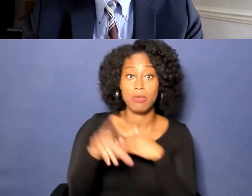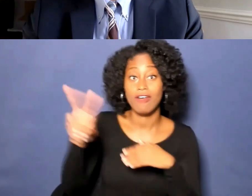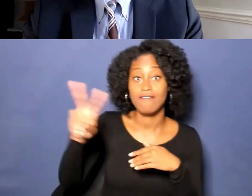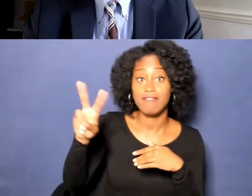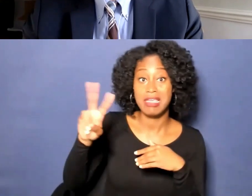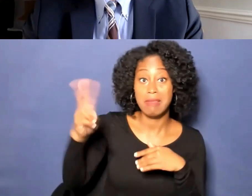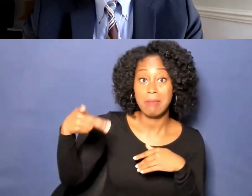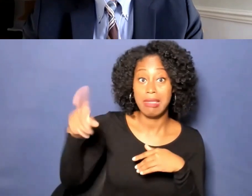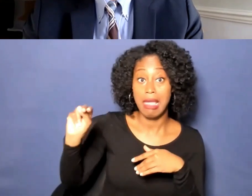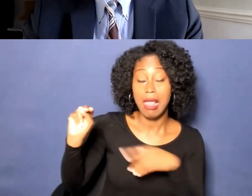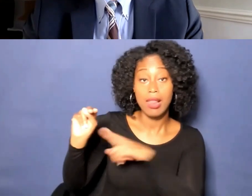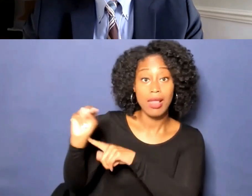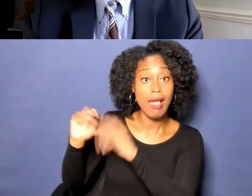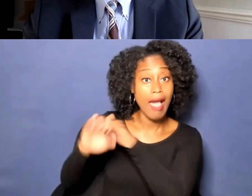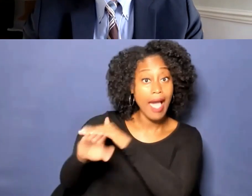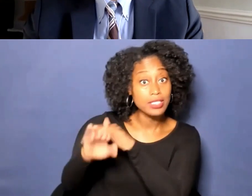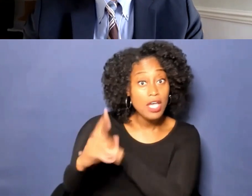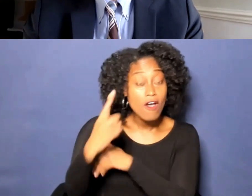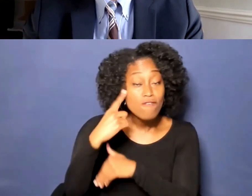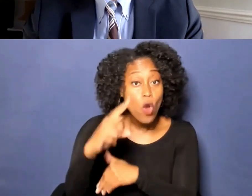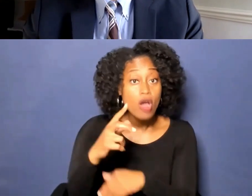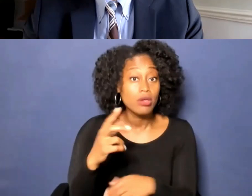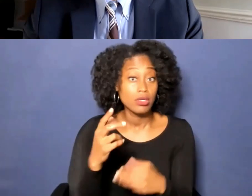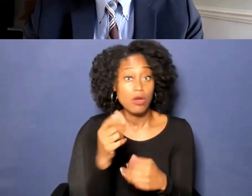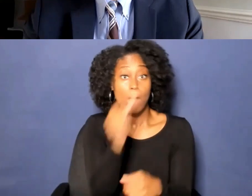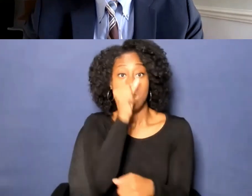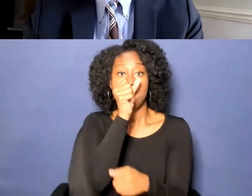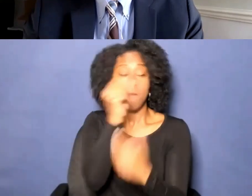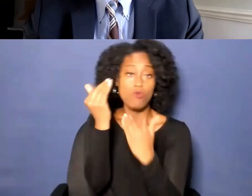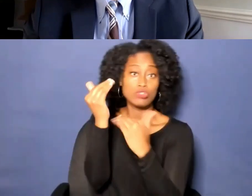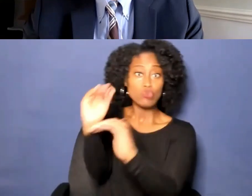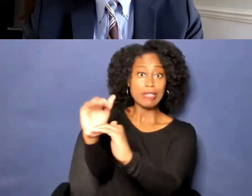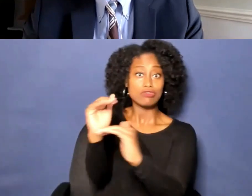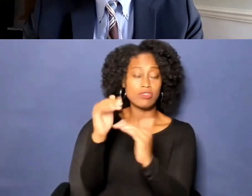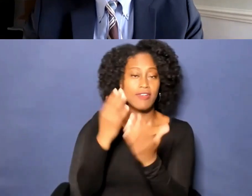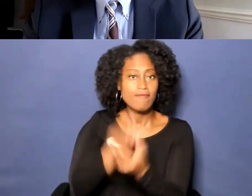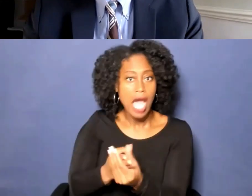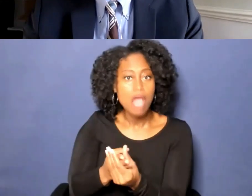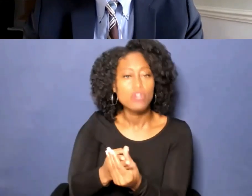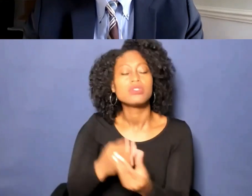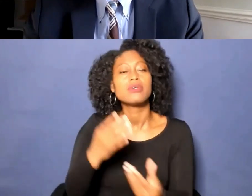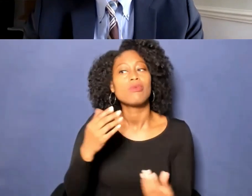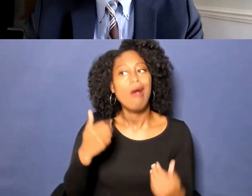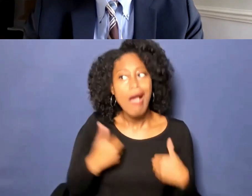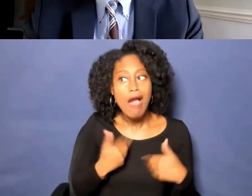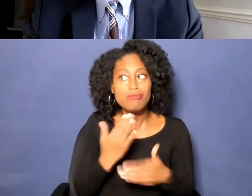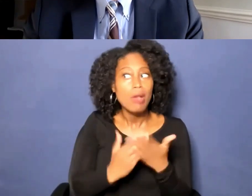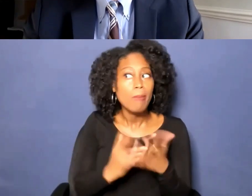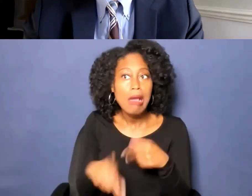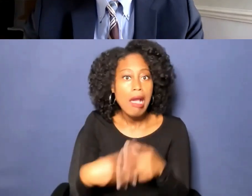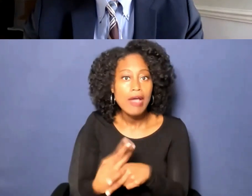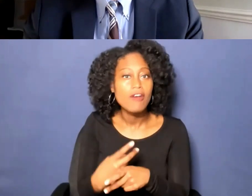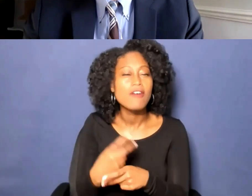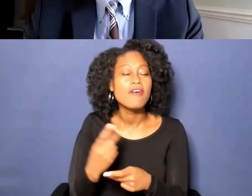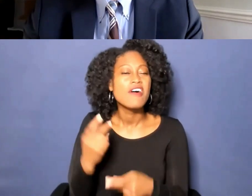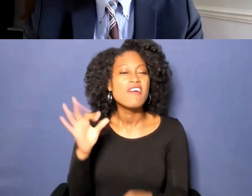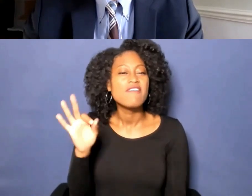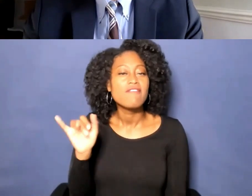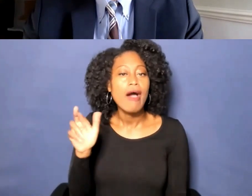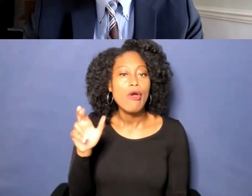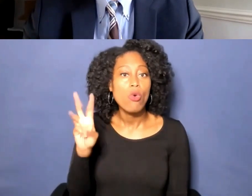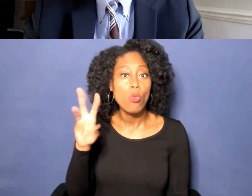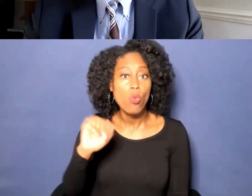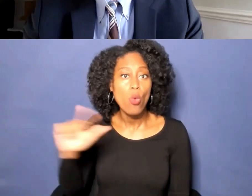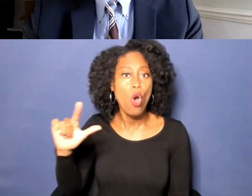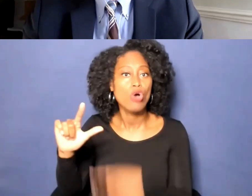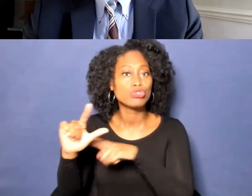access to restricted files in a way that could create firewalls. There is no departure from what Barbara